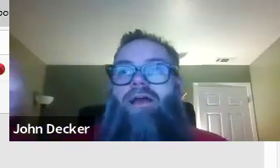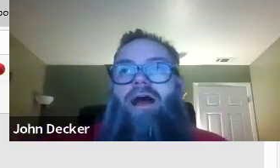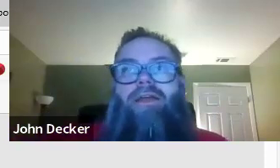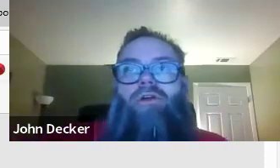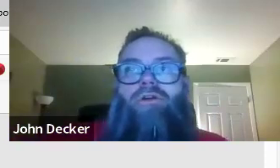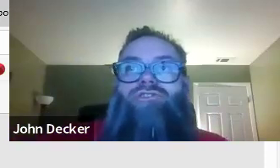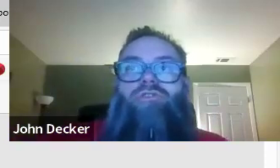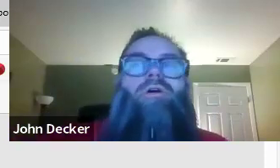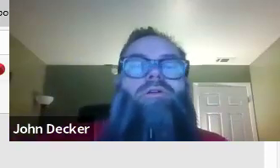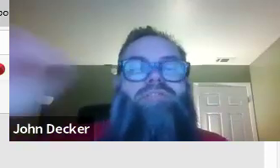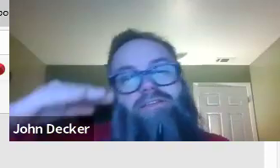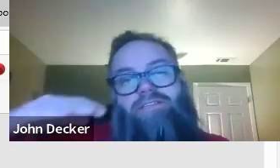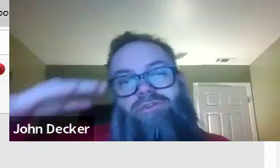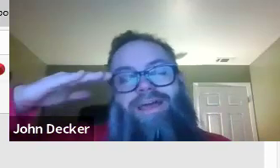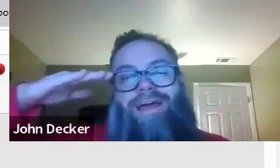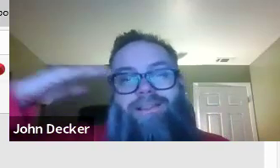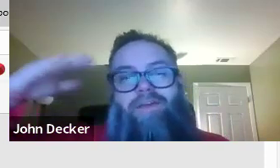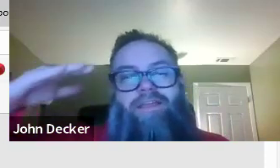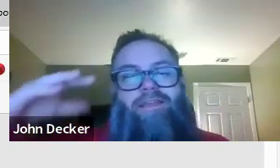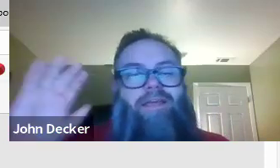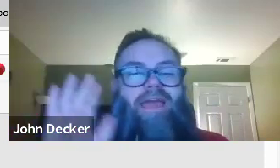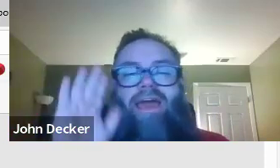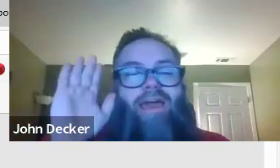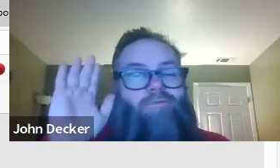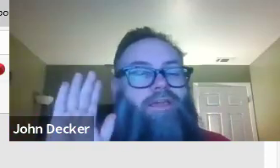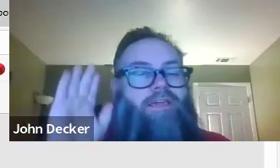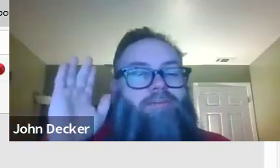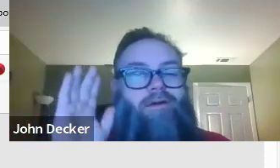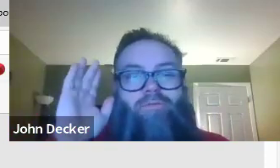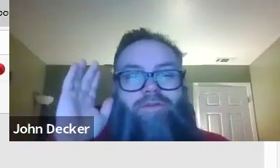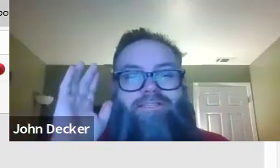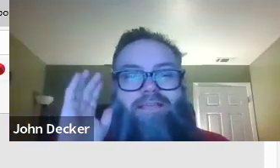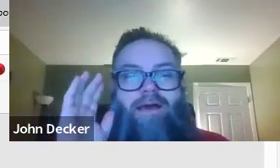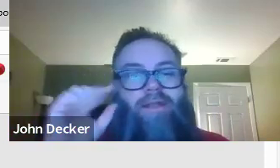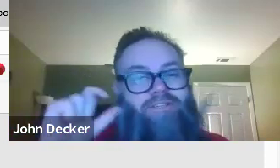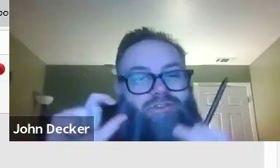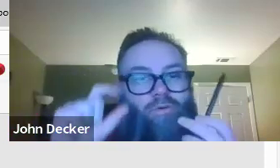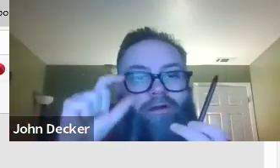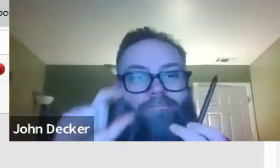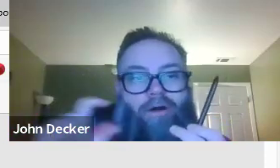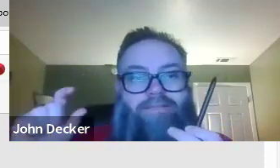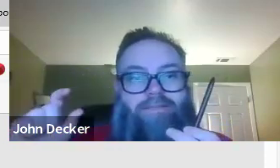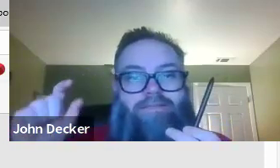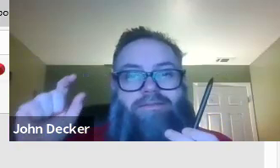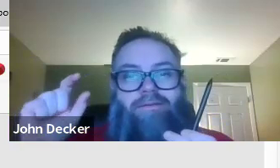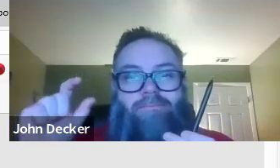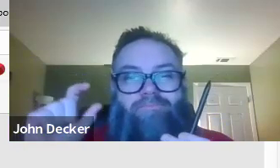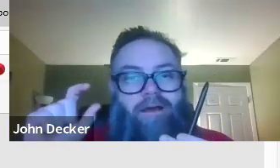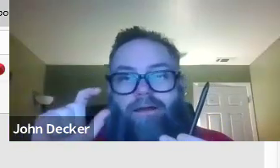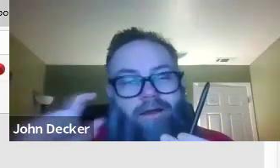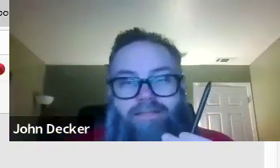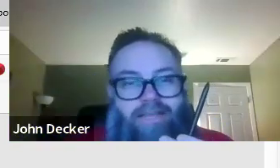responses, I encourage you all to continue to elevate it. Every email that we send out has who our